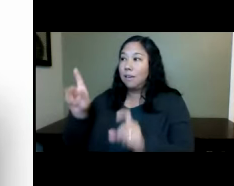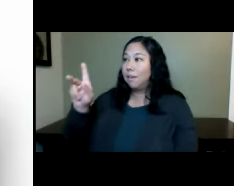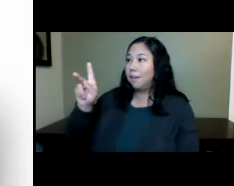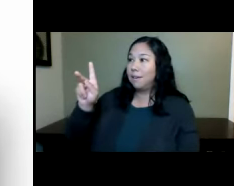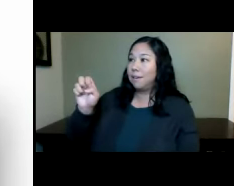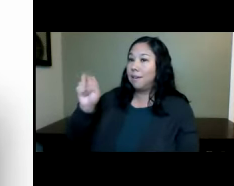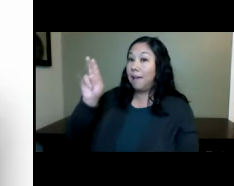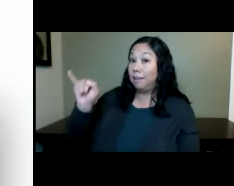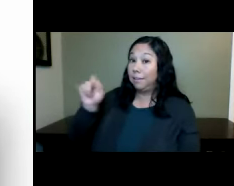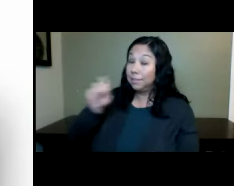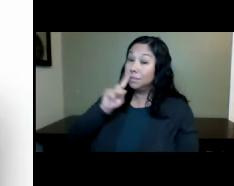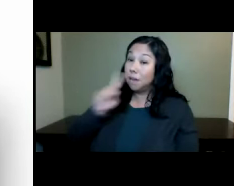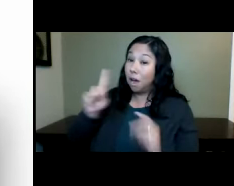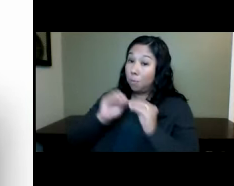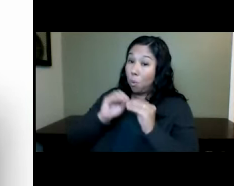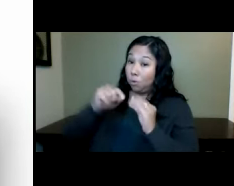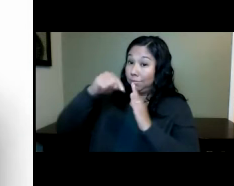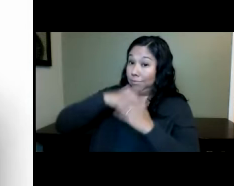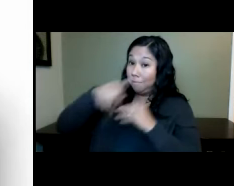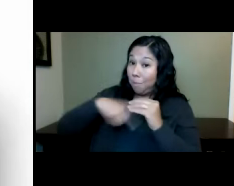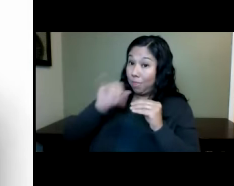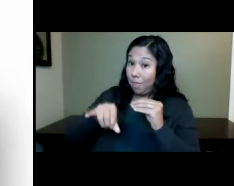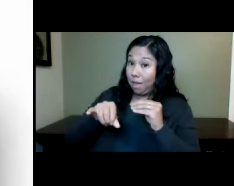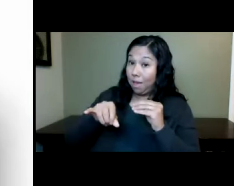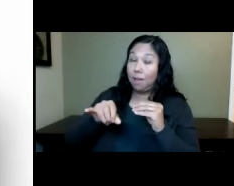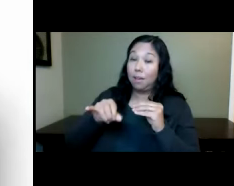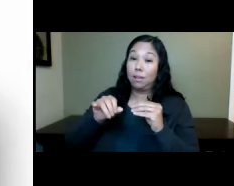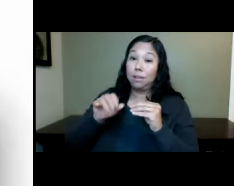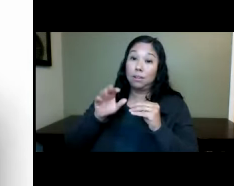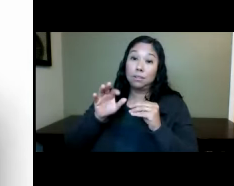as well as we head into the Q&A.